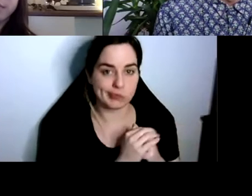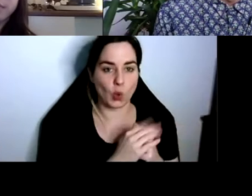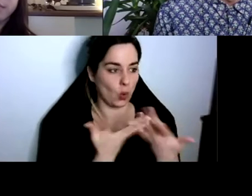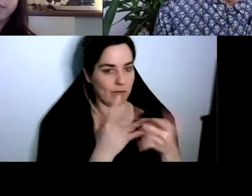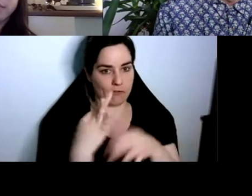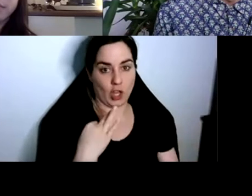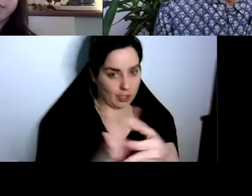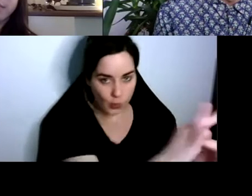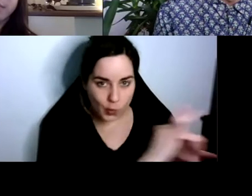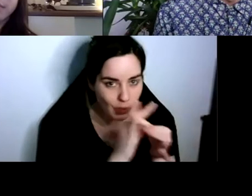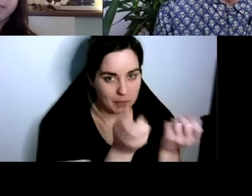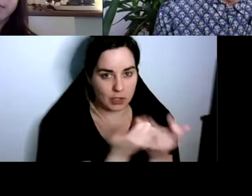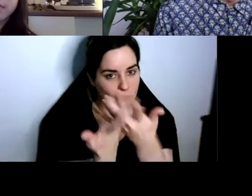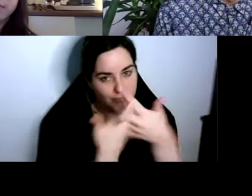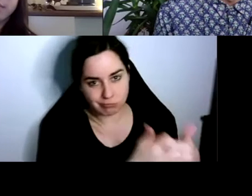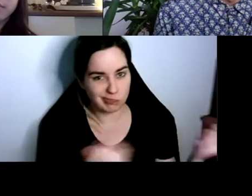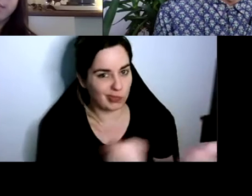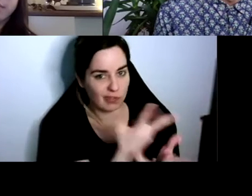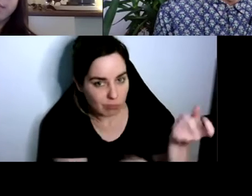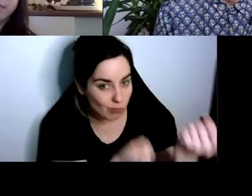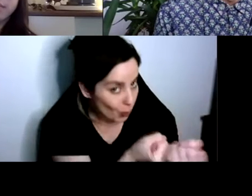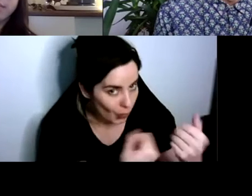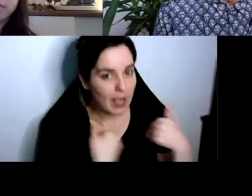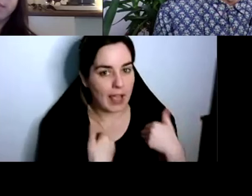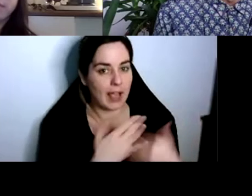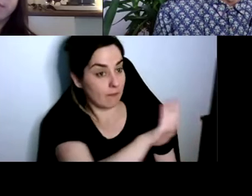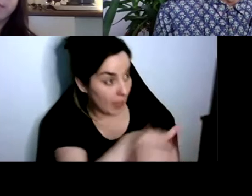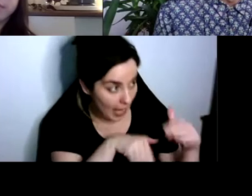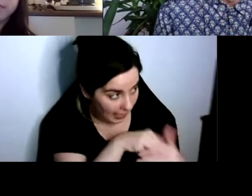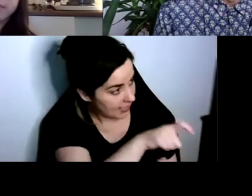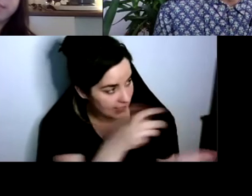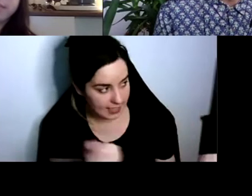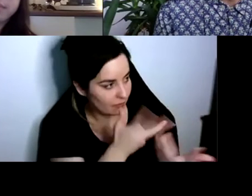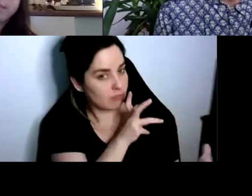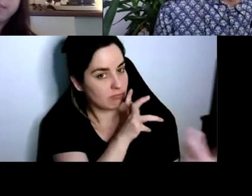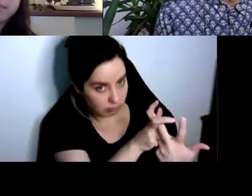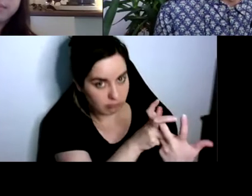making sure that they're well supported and their access needs were met.